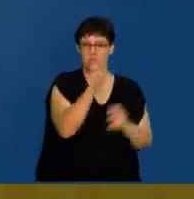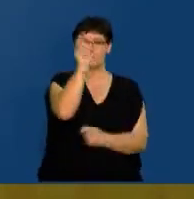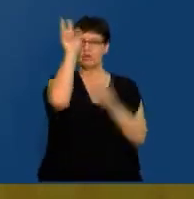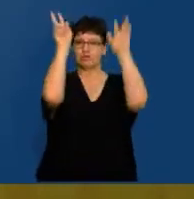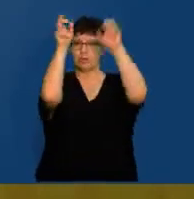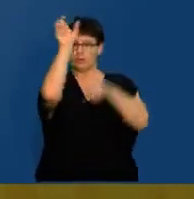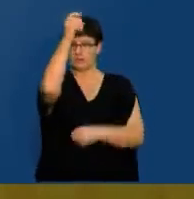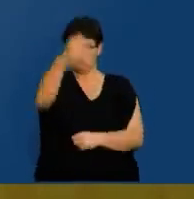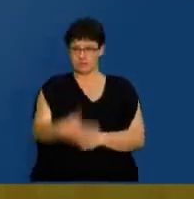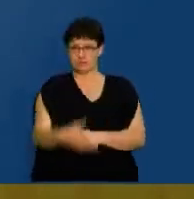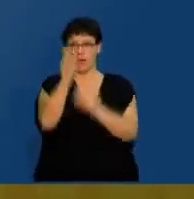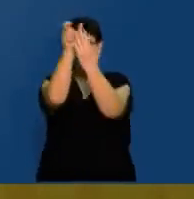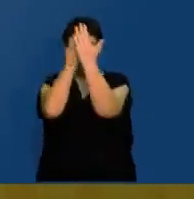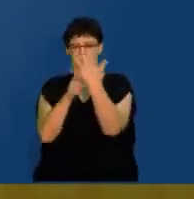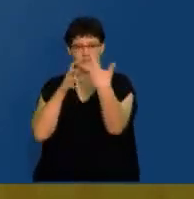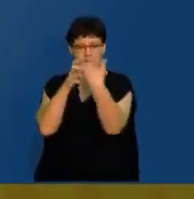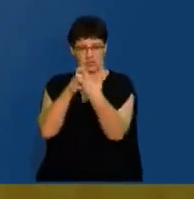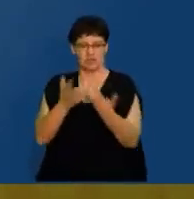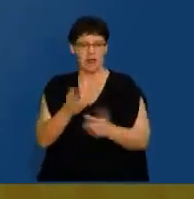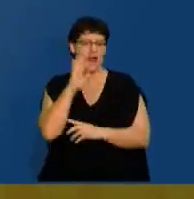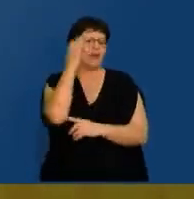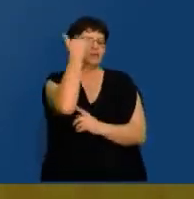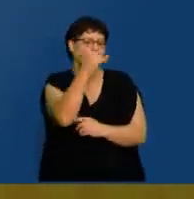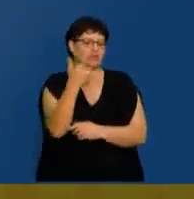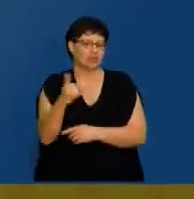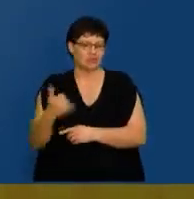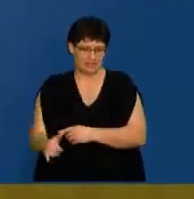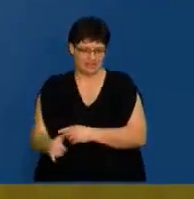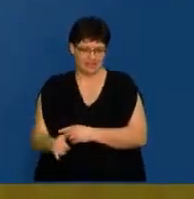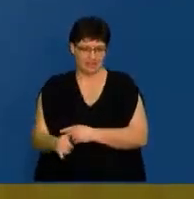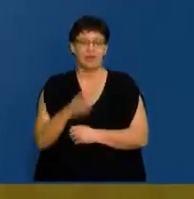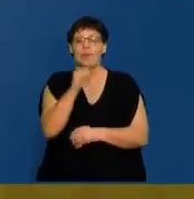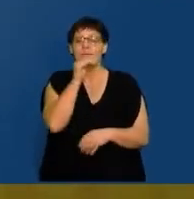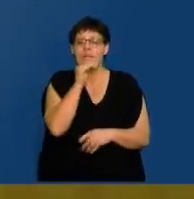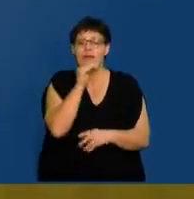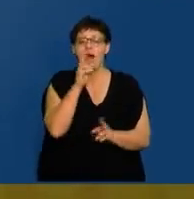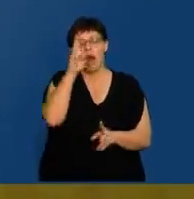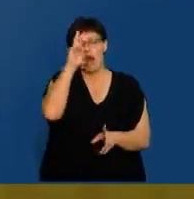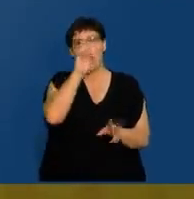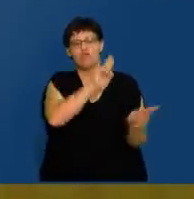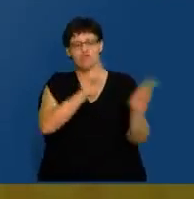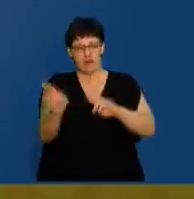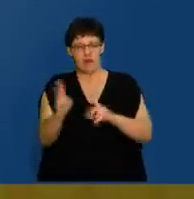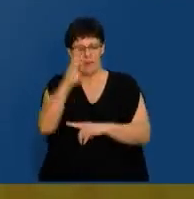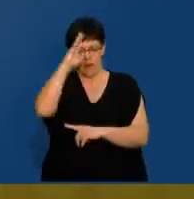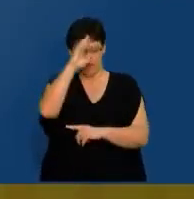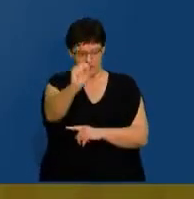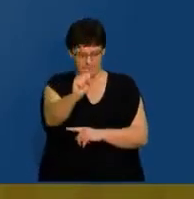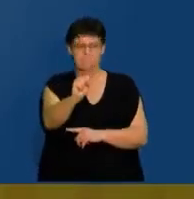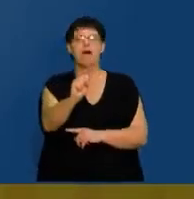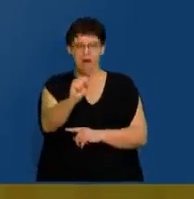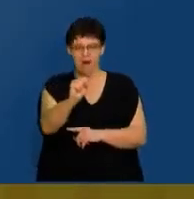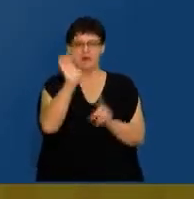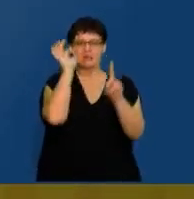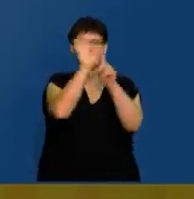through that as a checking mechanism. And that allows you to have a good reflection and recollection of the